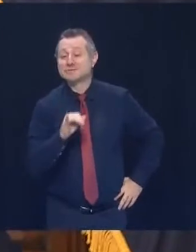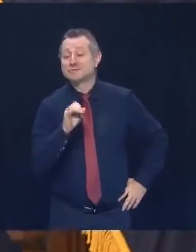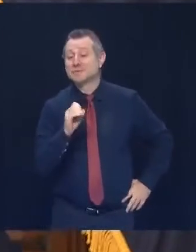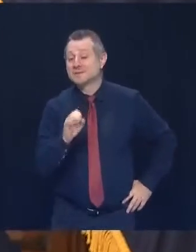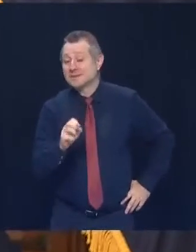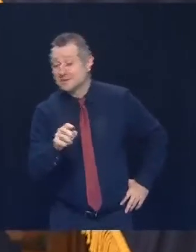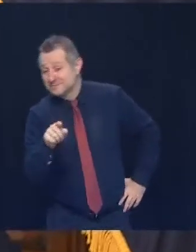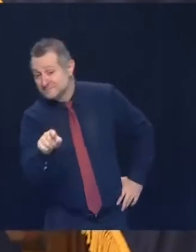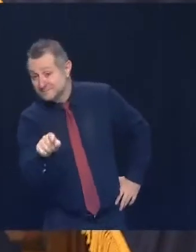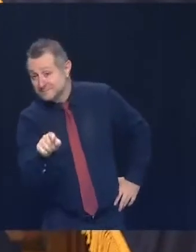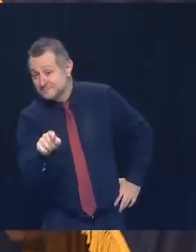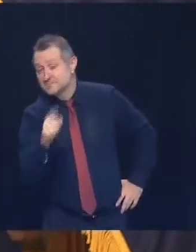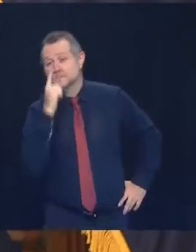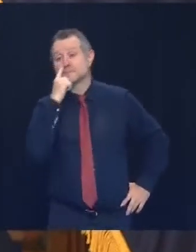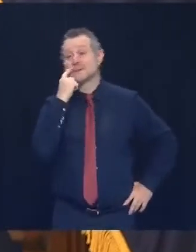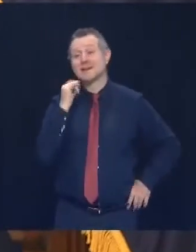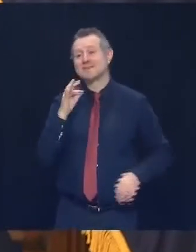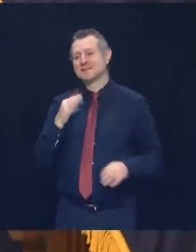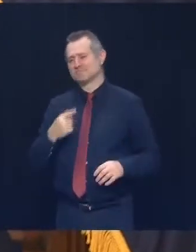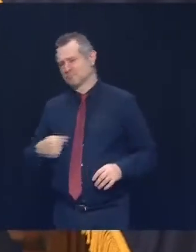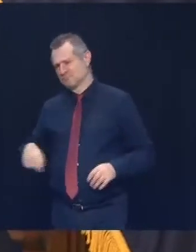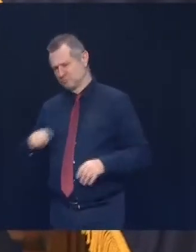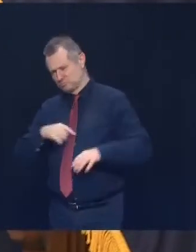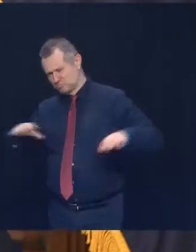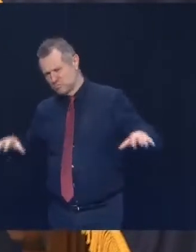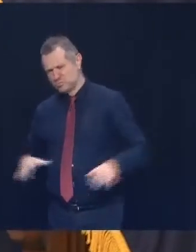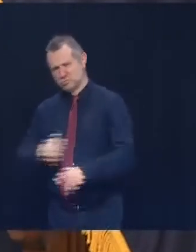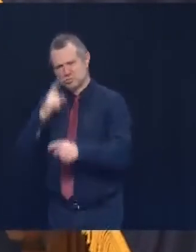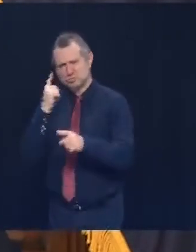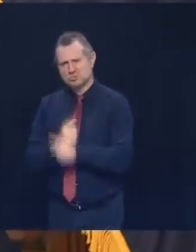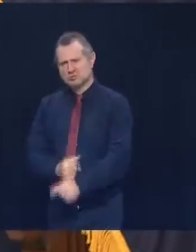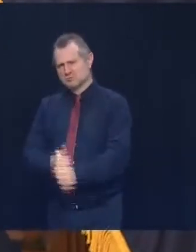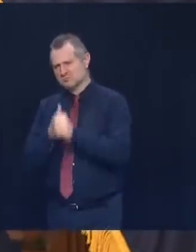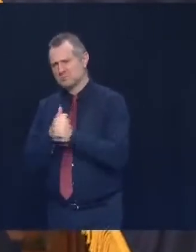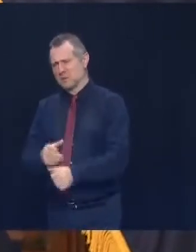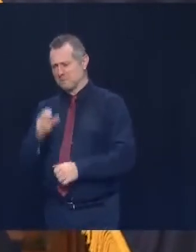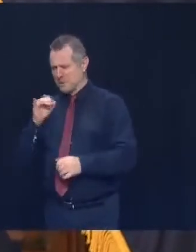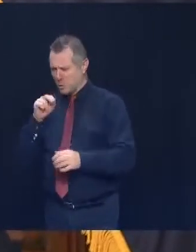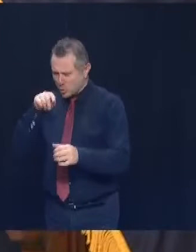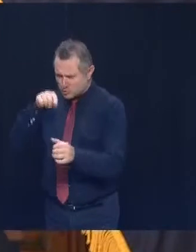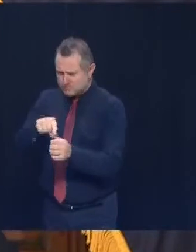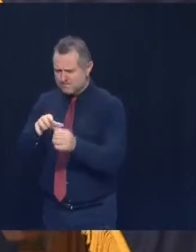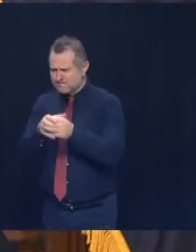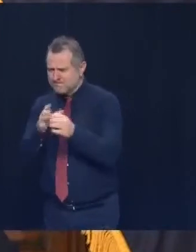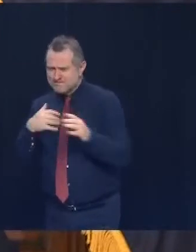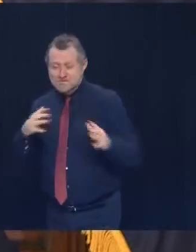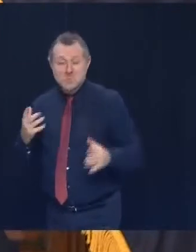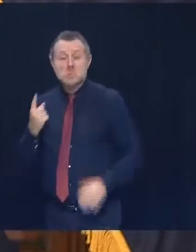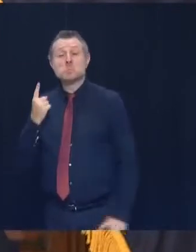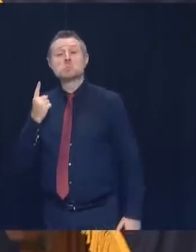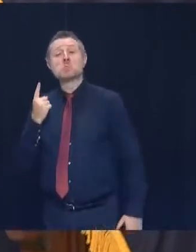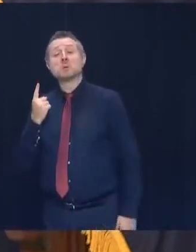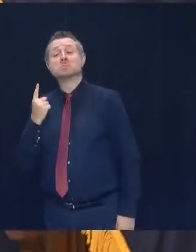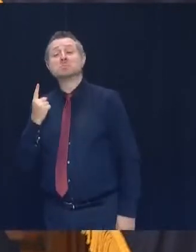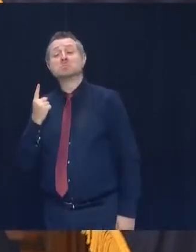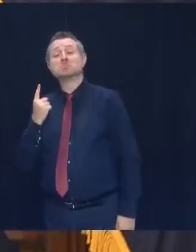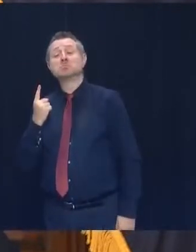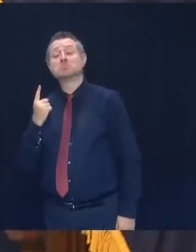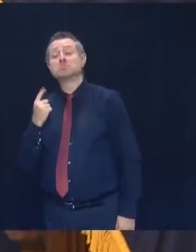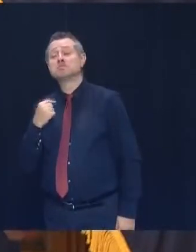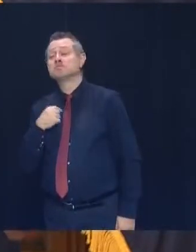the microclusters. See, the infuriating thing here is there's